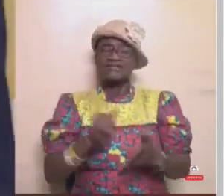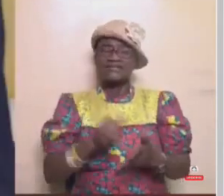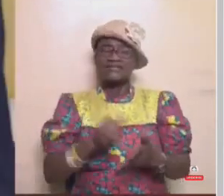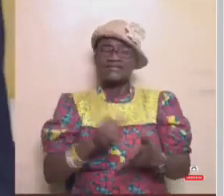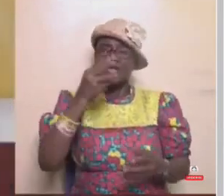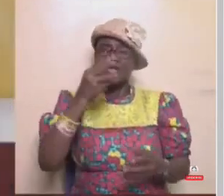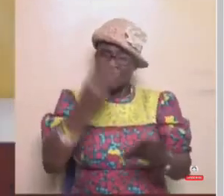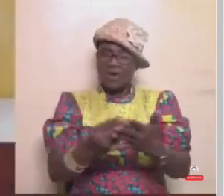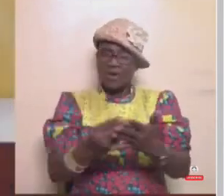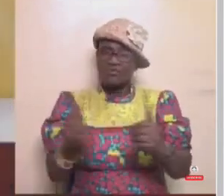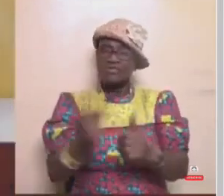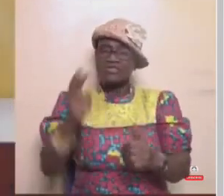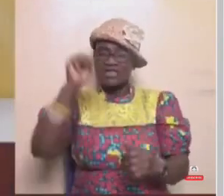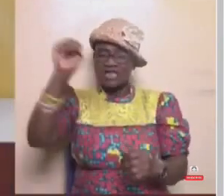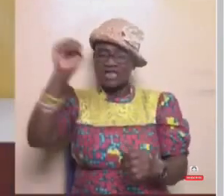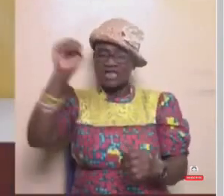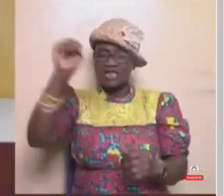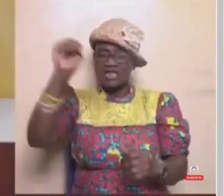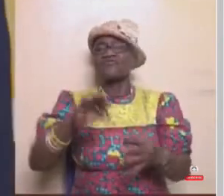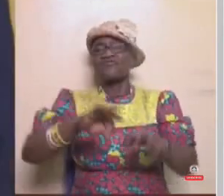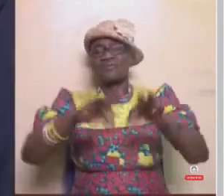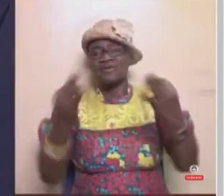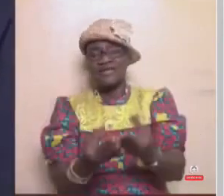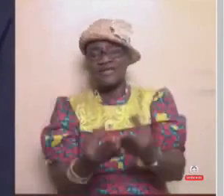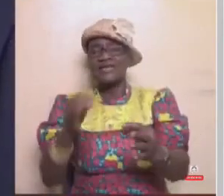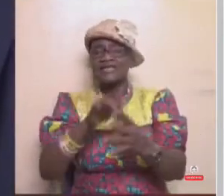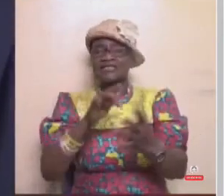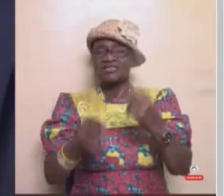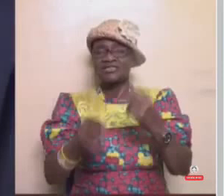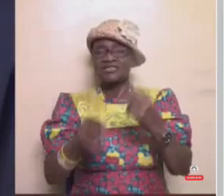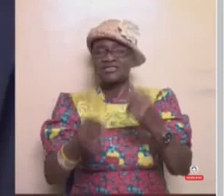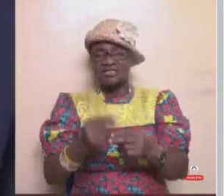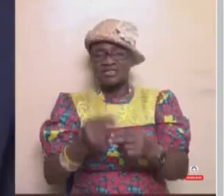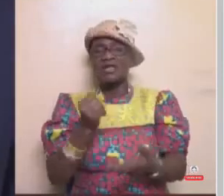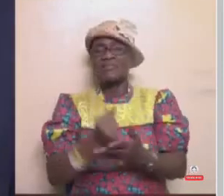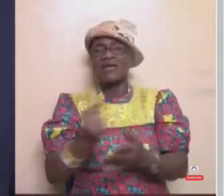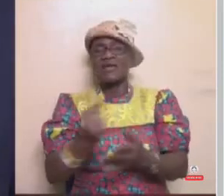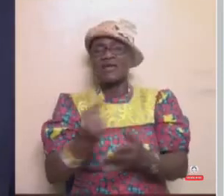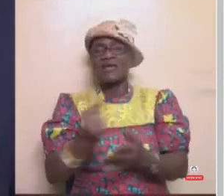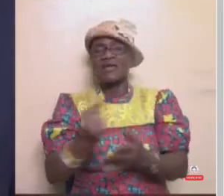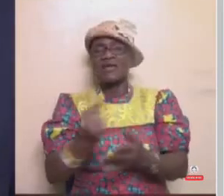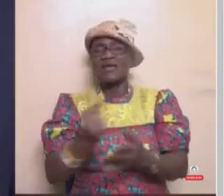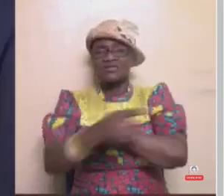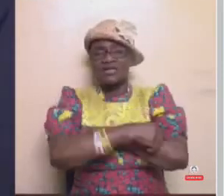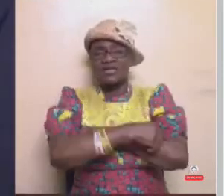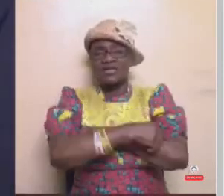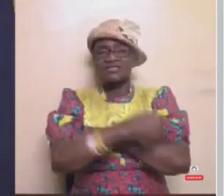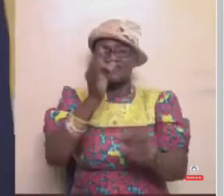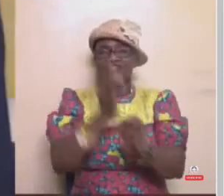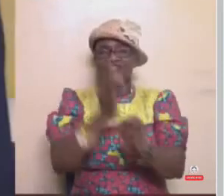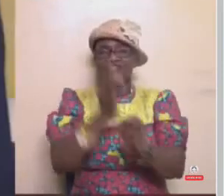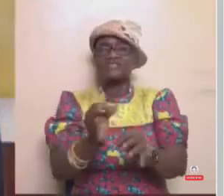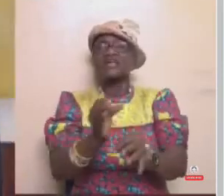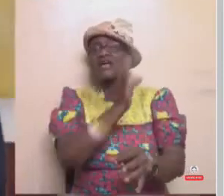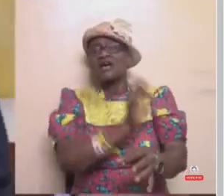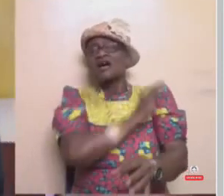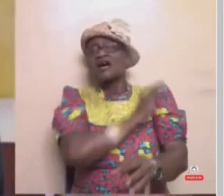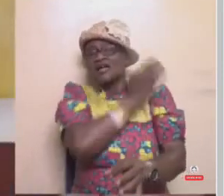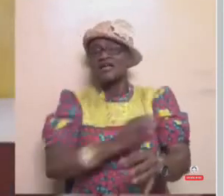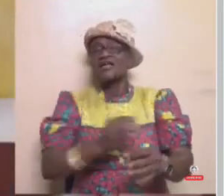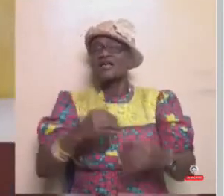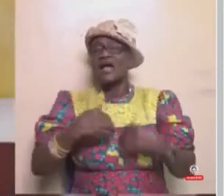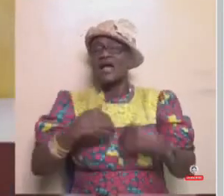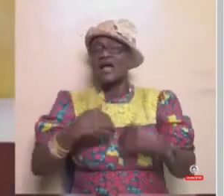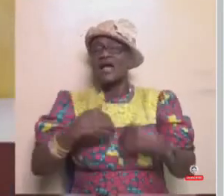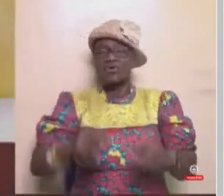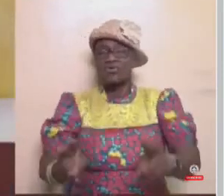him and the family in the name of Jesus. Amen. In today's faith clinic, have your way in Jesus' name. Amen. And bless